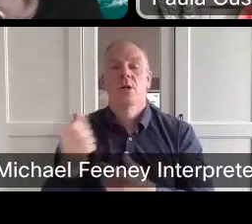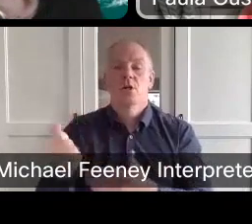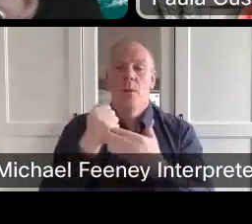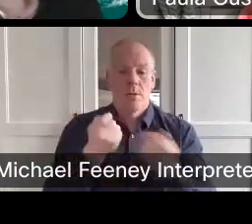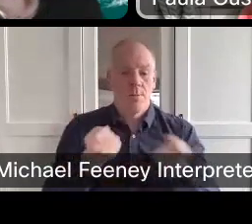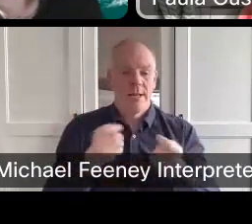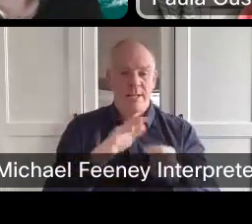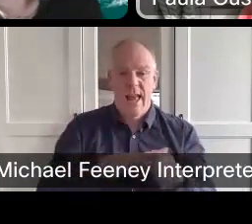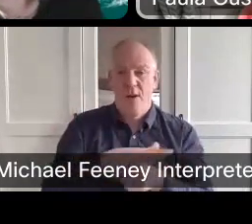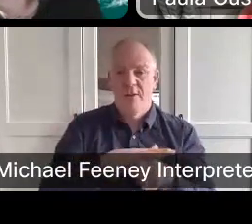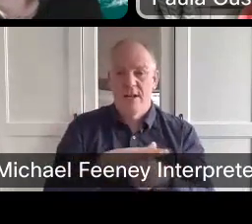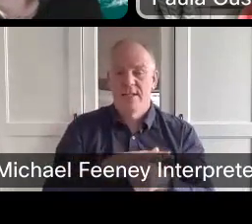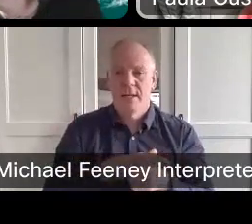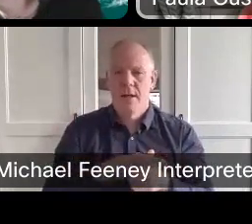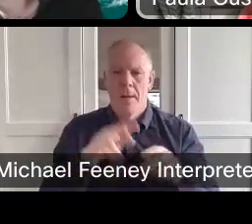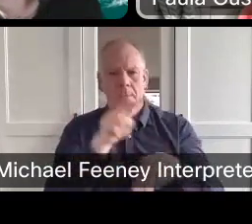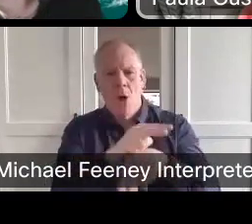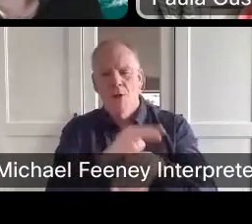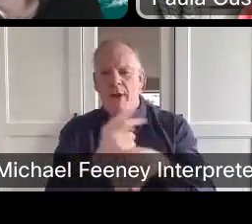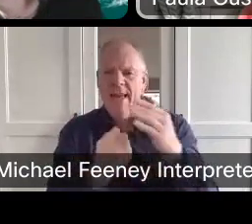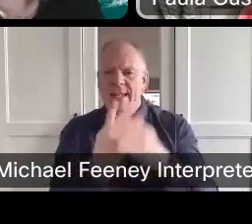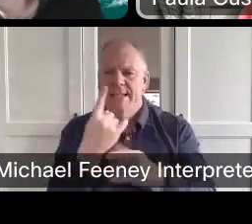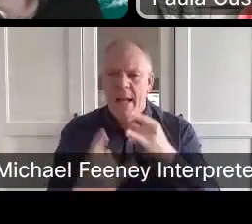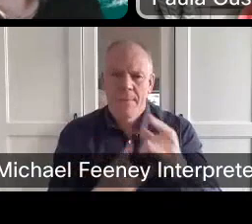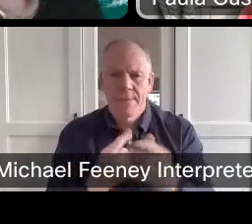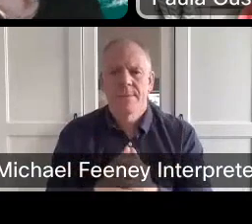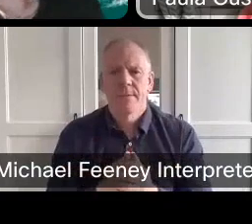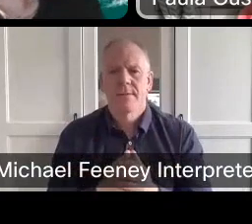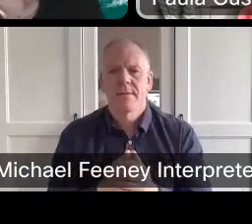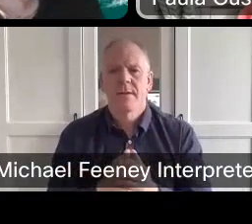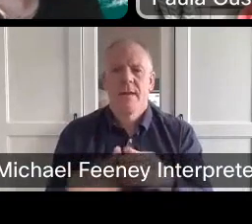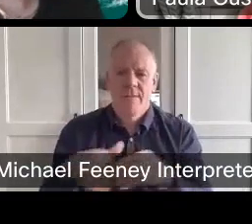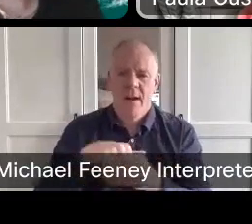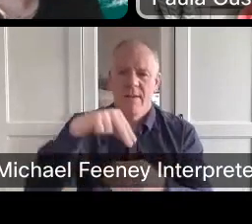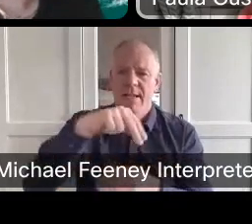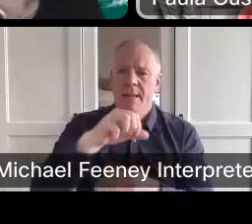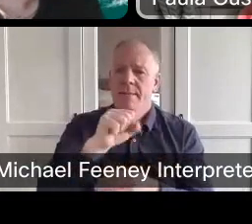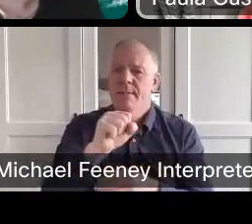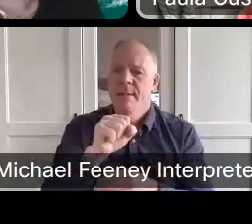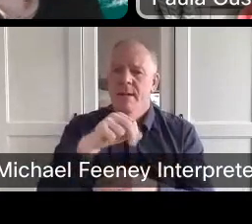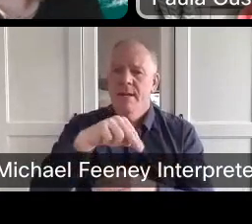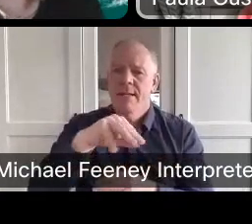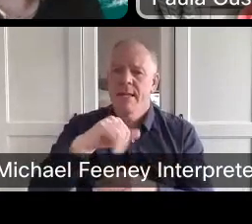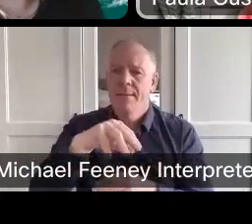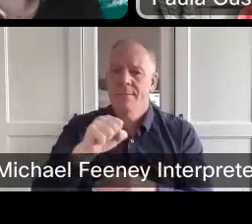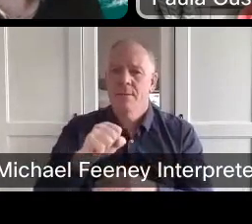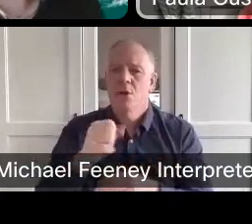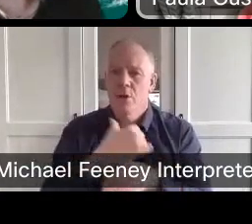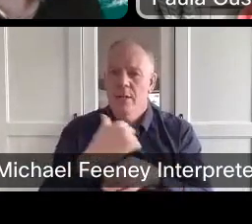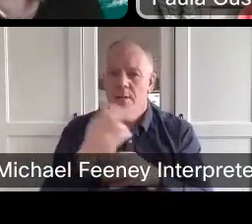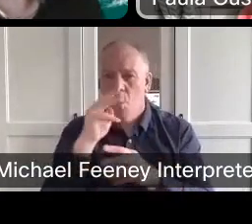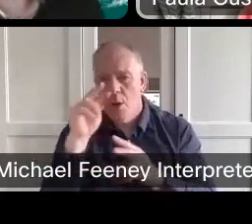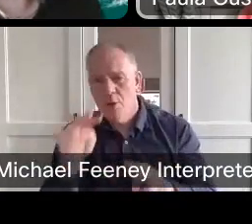who would monitor the incidents and the NIMS constantly, continuously,